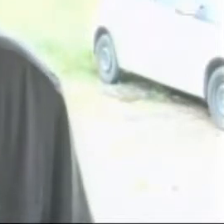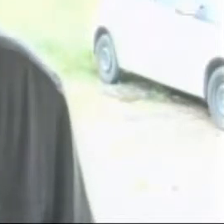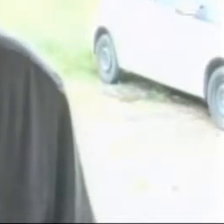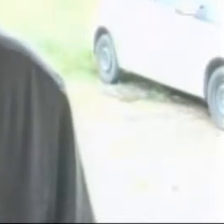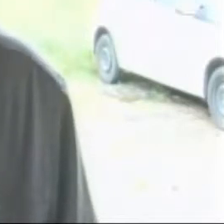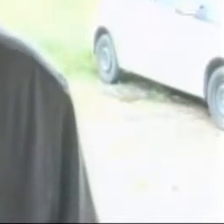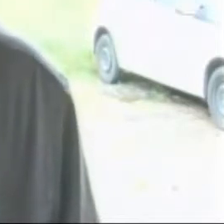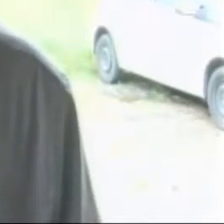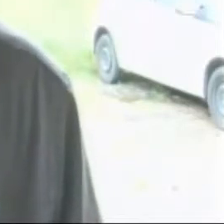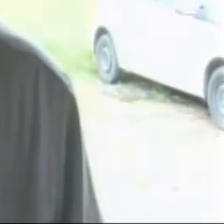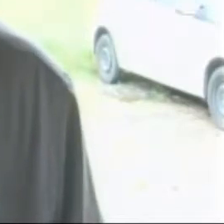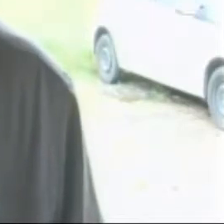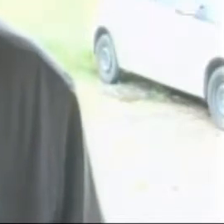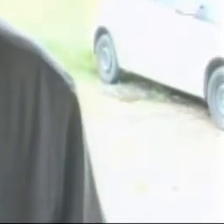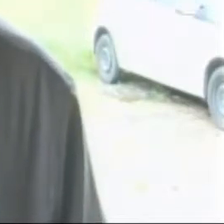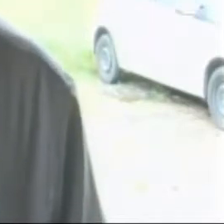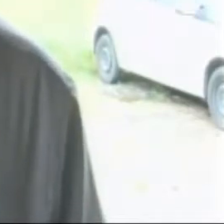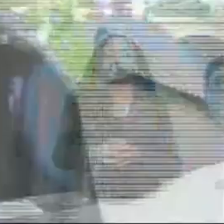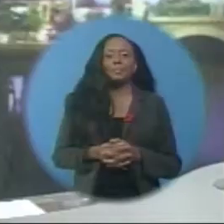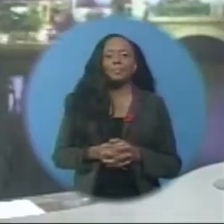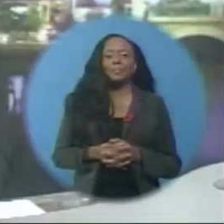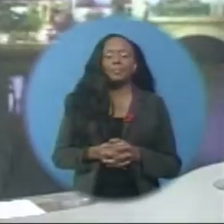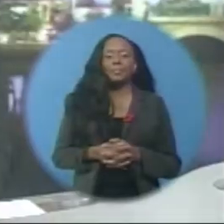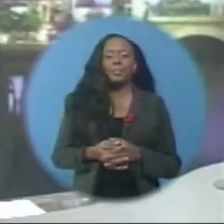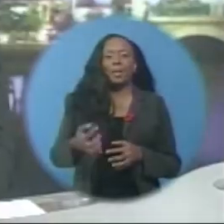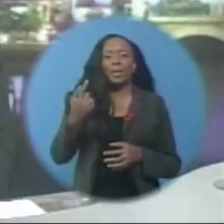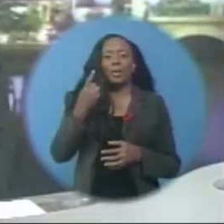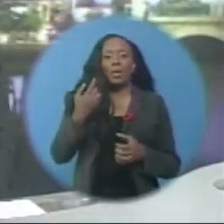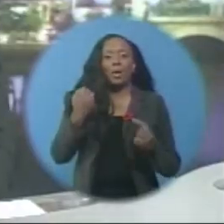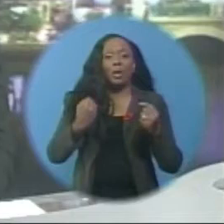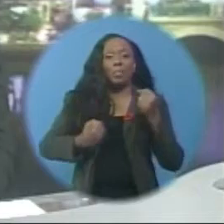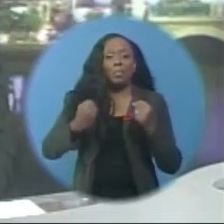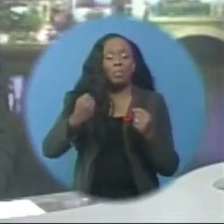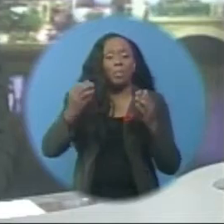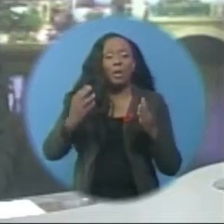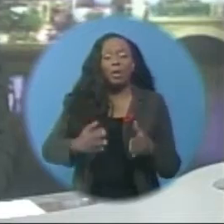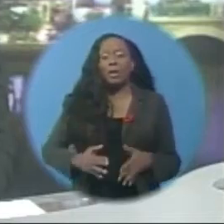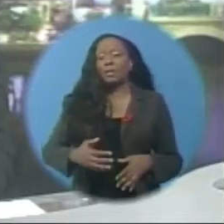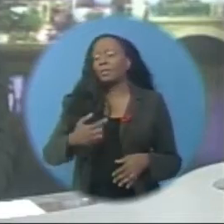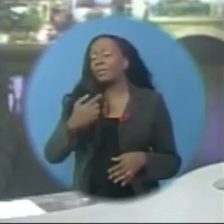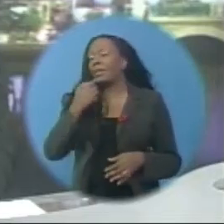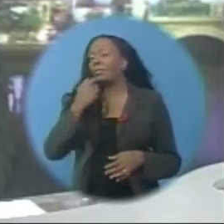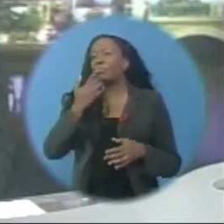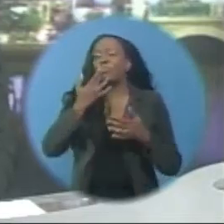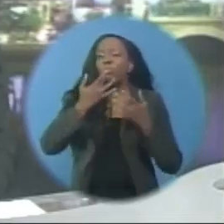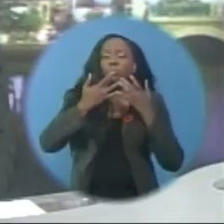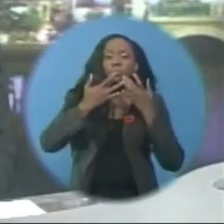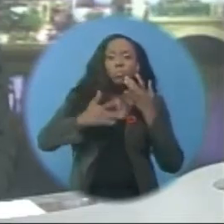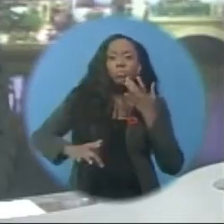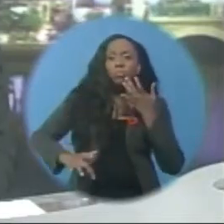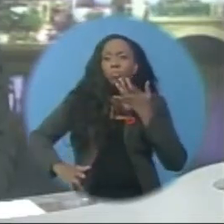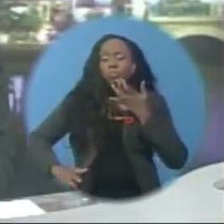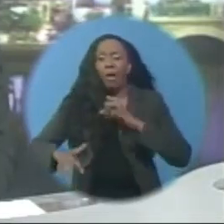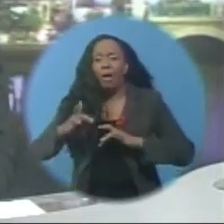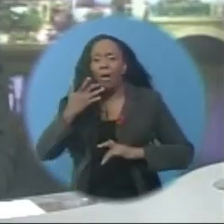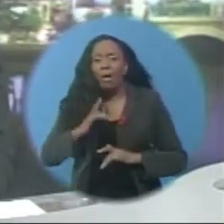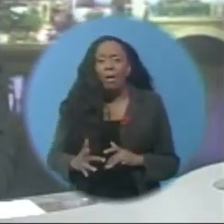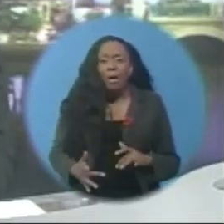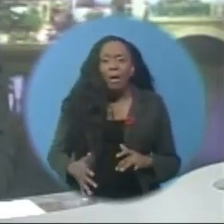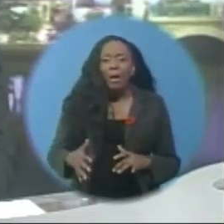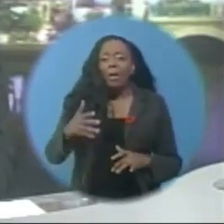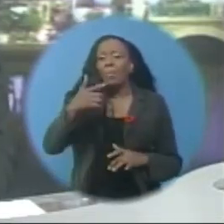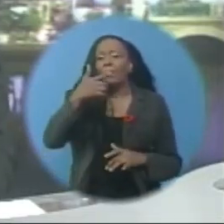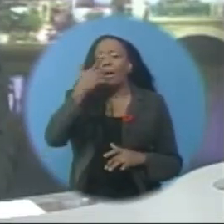who want to come and be a representative. One motorist is counting his lucky stars after escaping